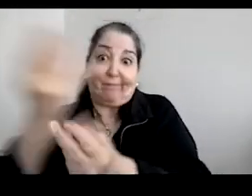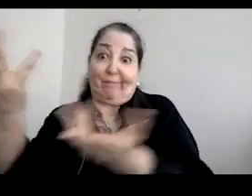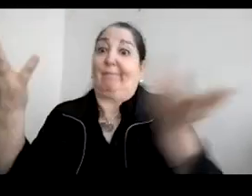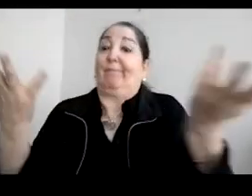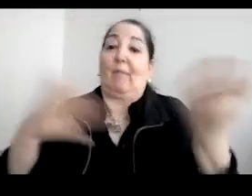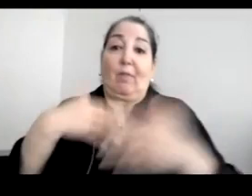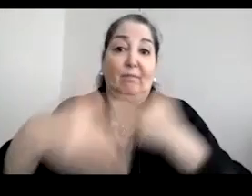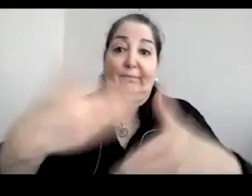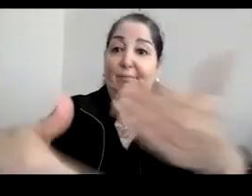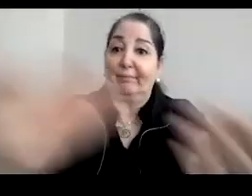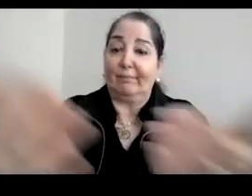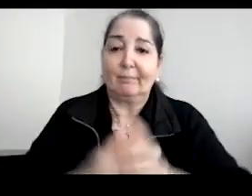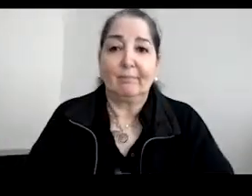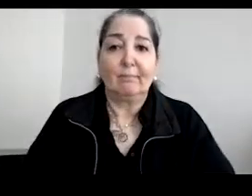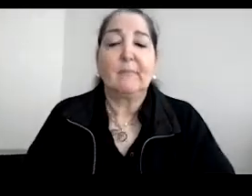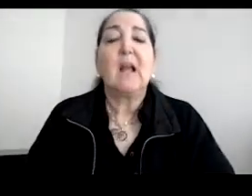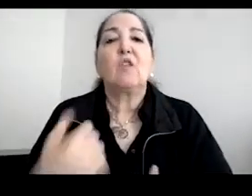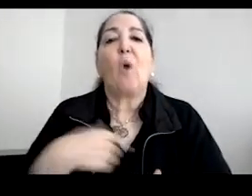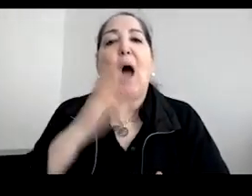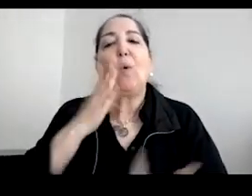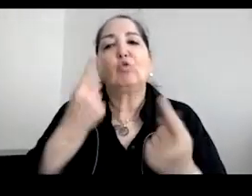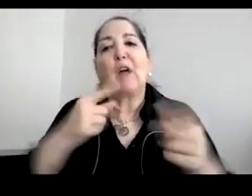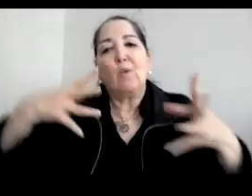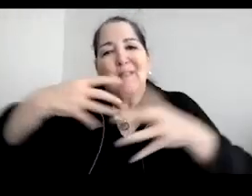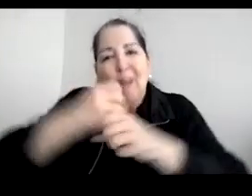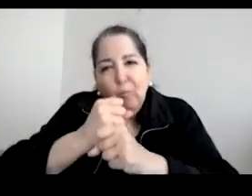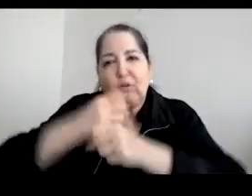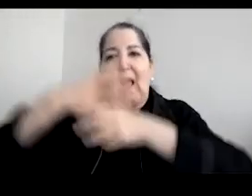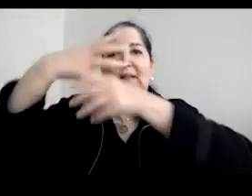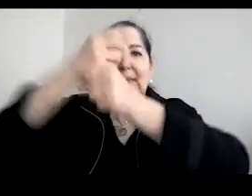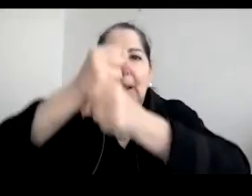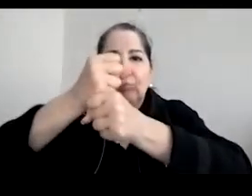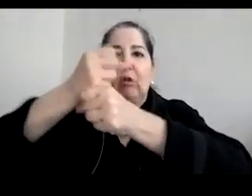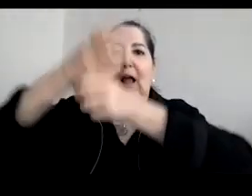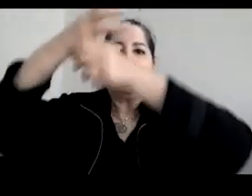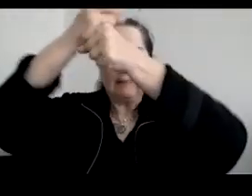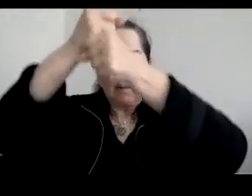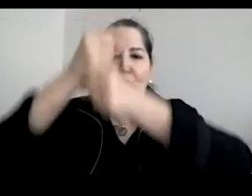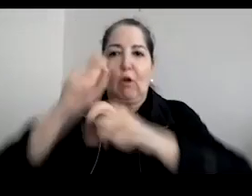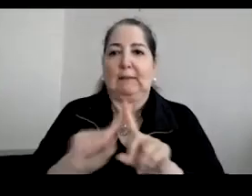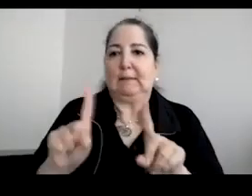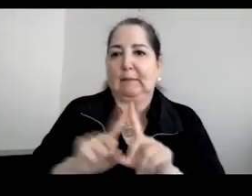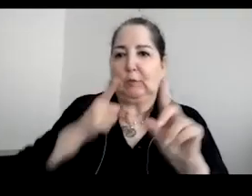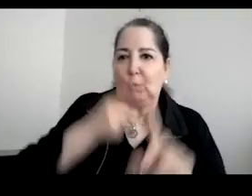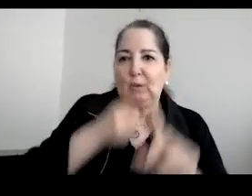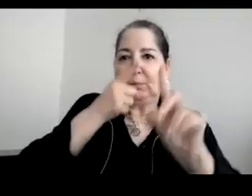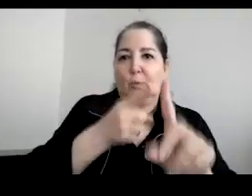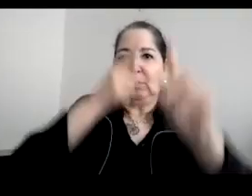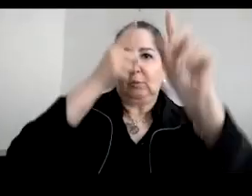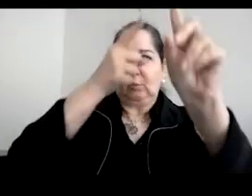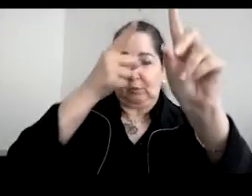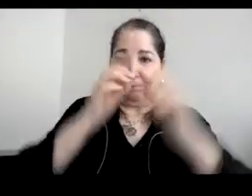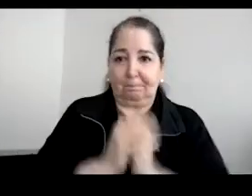try to summarize some of the major points just about what's happened, how the crisis has affected the labor